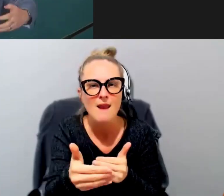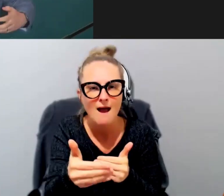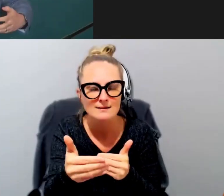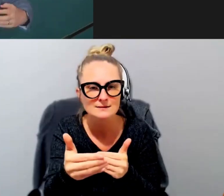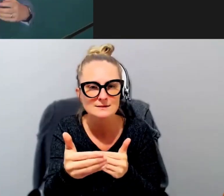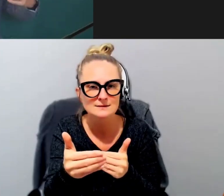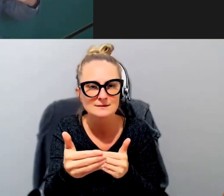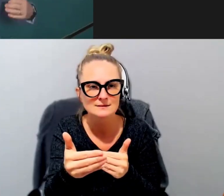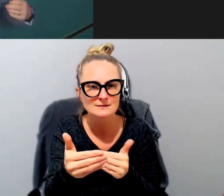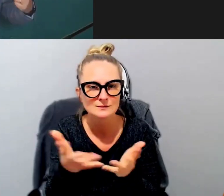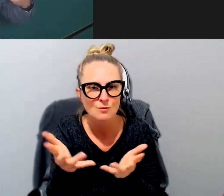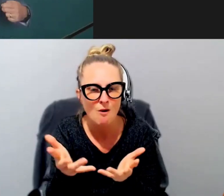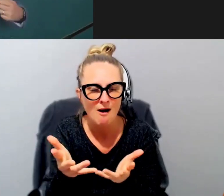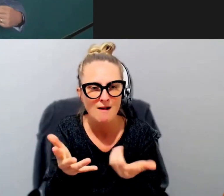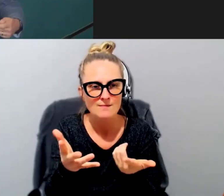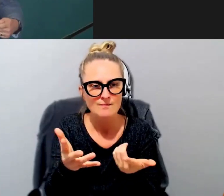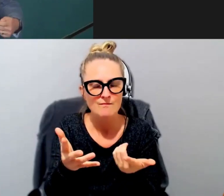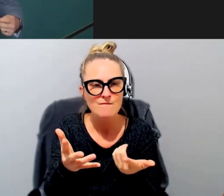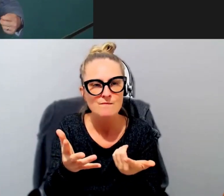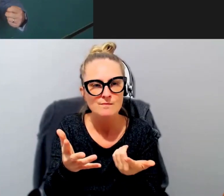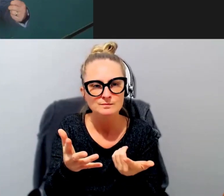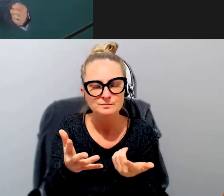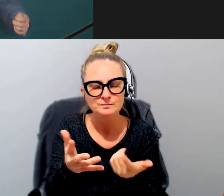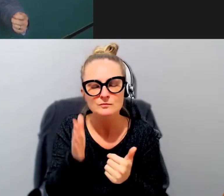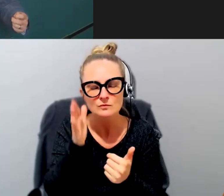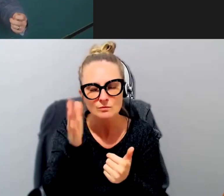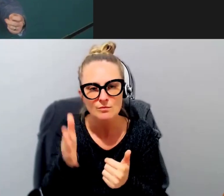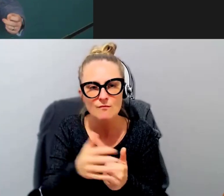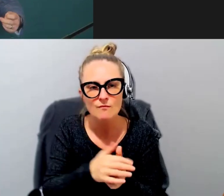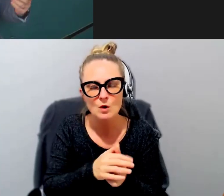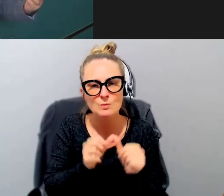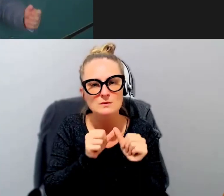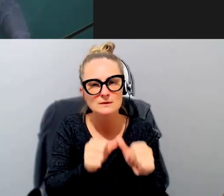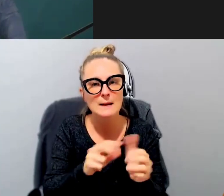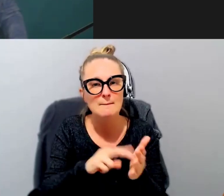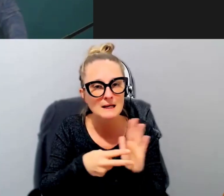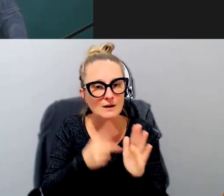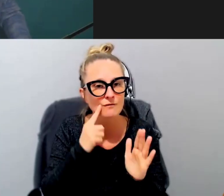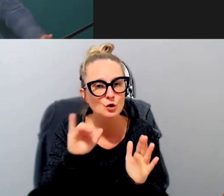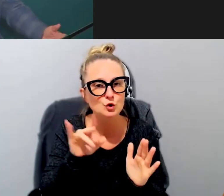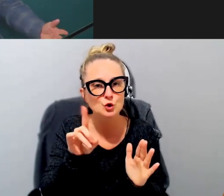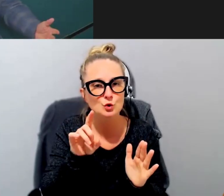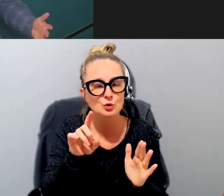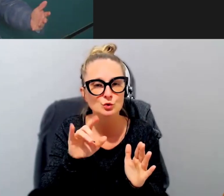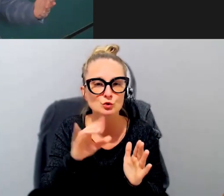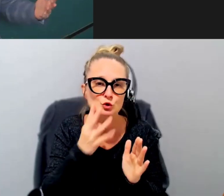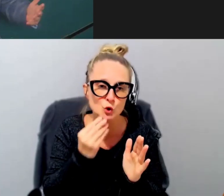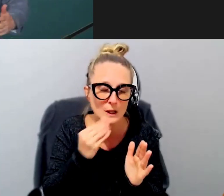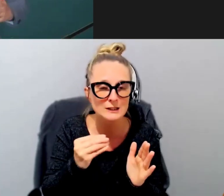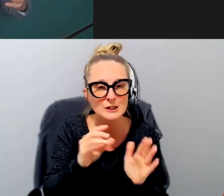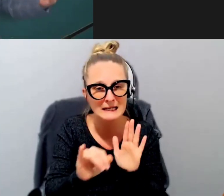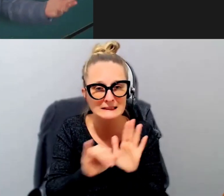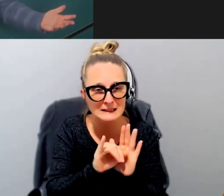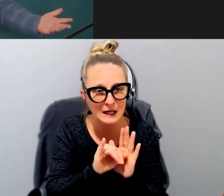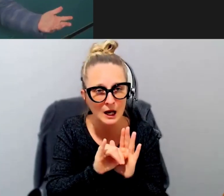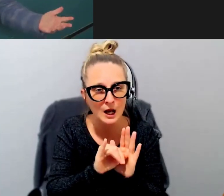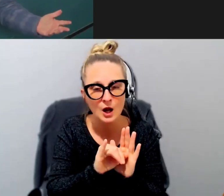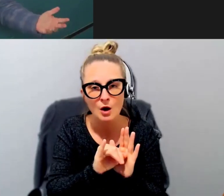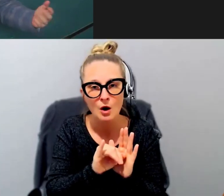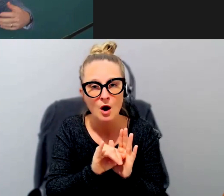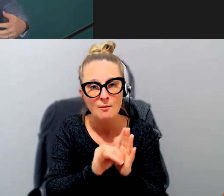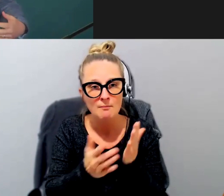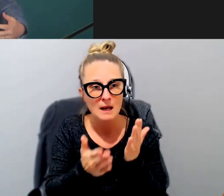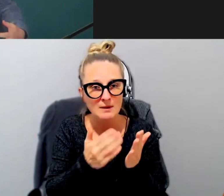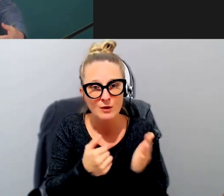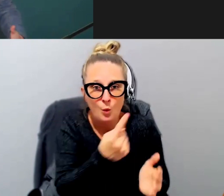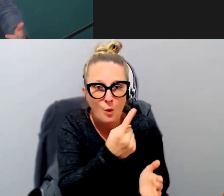sustain meaning through Jewish identity for folks who may only be 1/16 Jewish by blood or not Jewish by blood at all, but